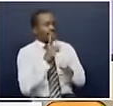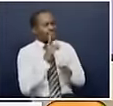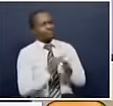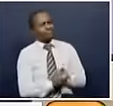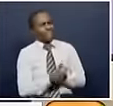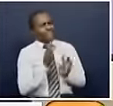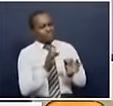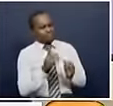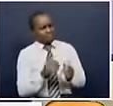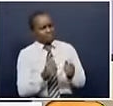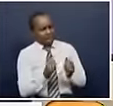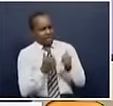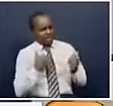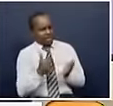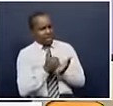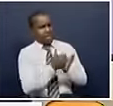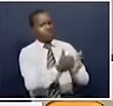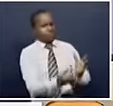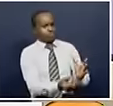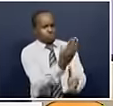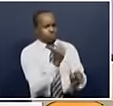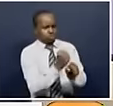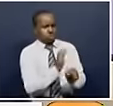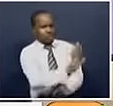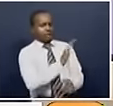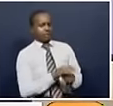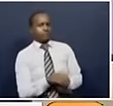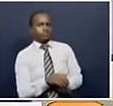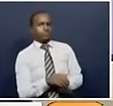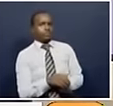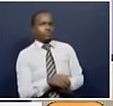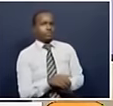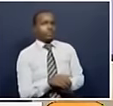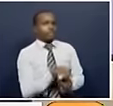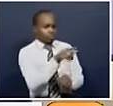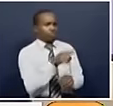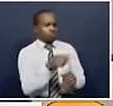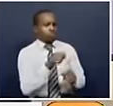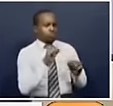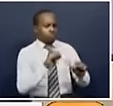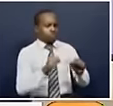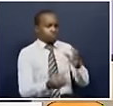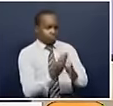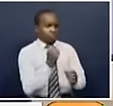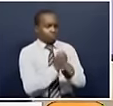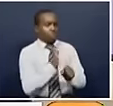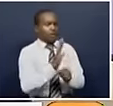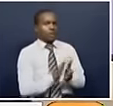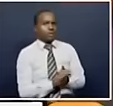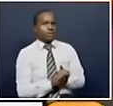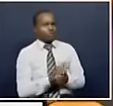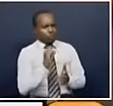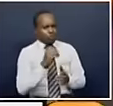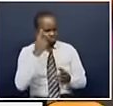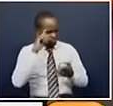I help you start up your own job, because really jobs are there. Mm-hmm. You can create your own job. And so we put it together and we